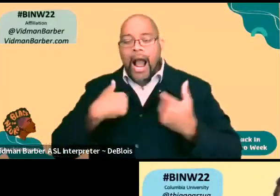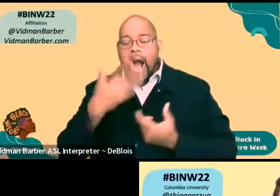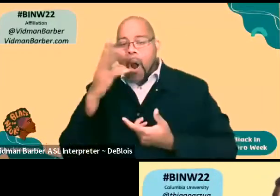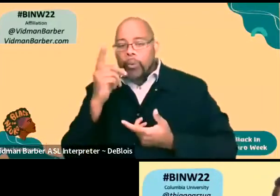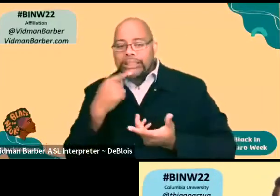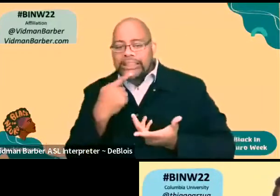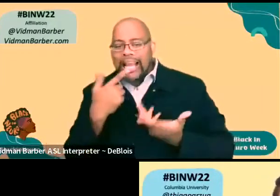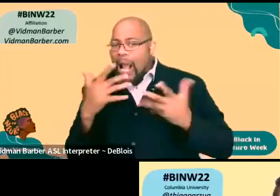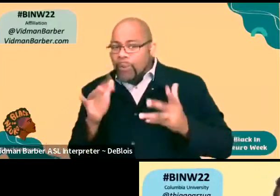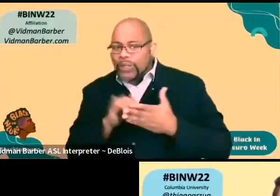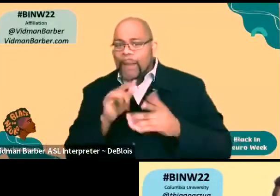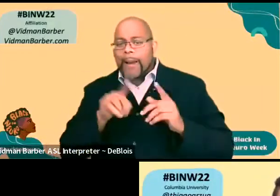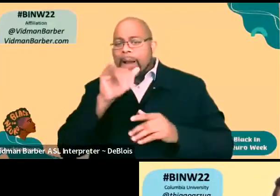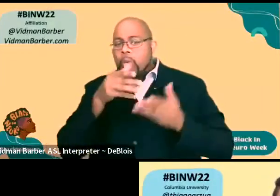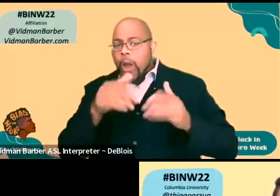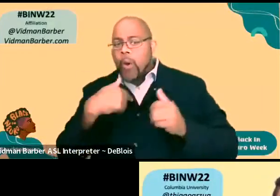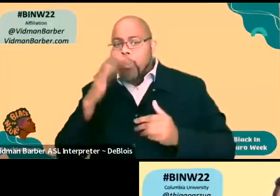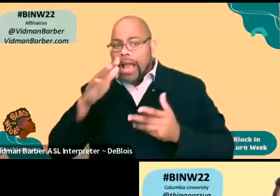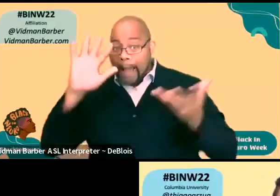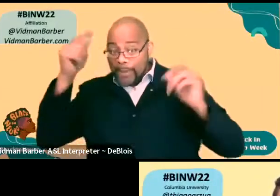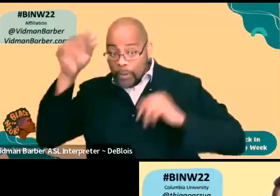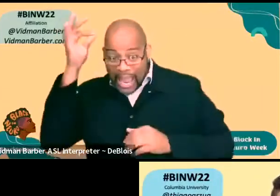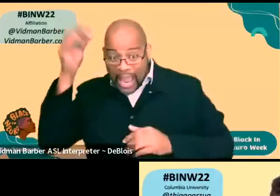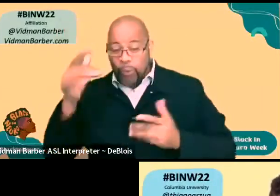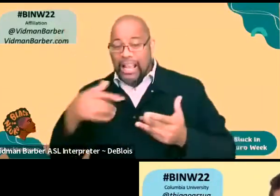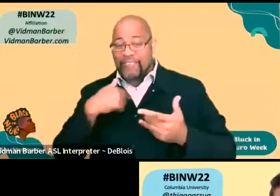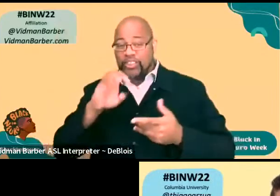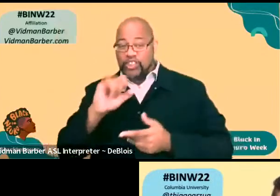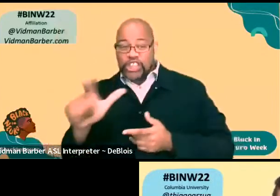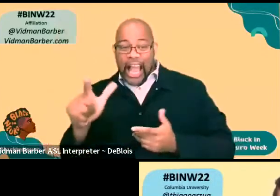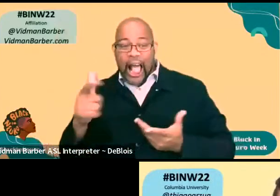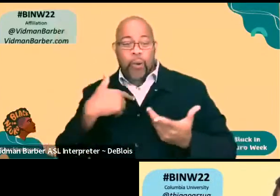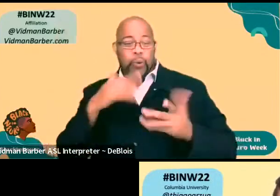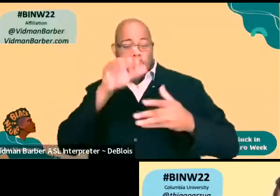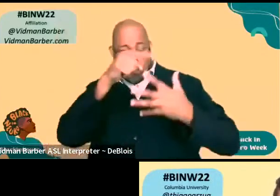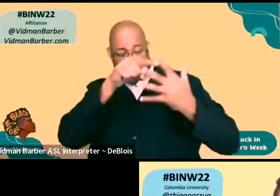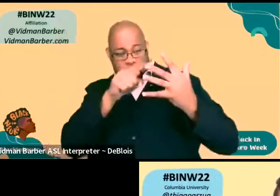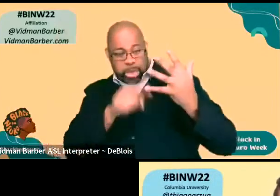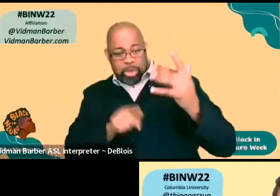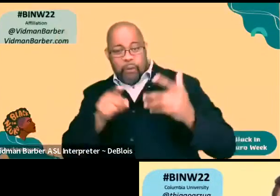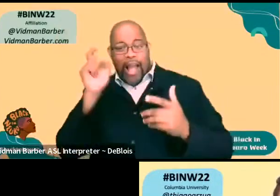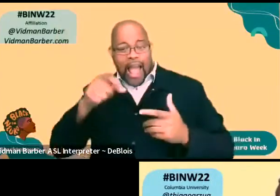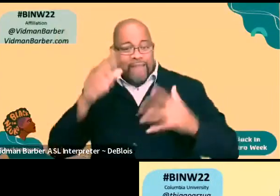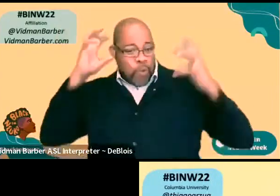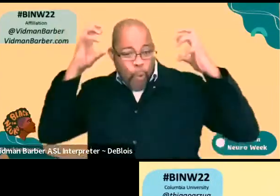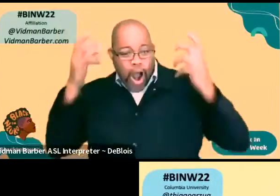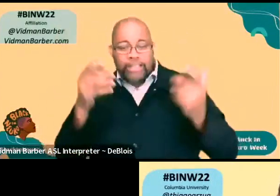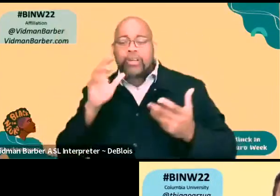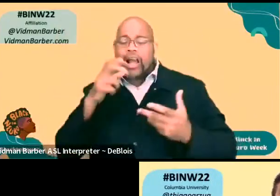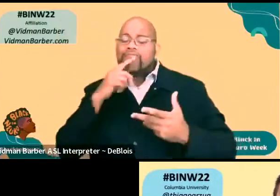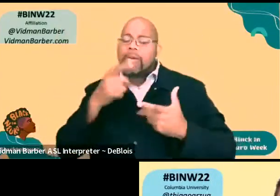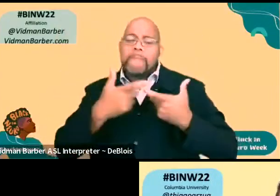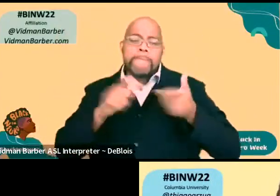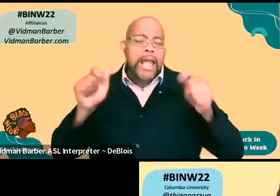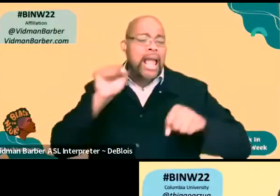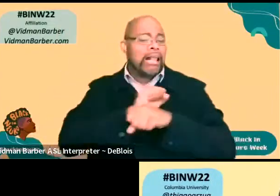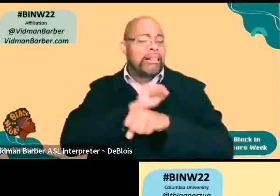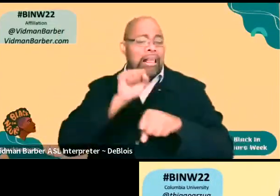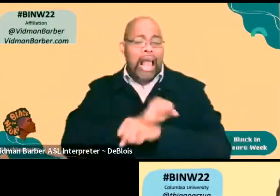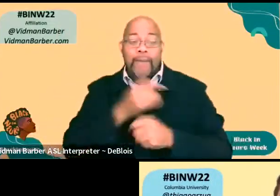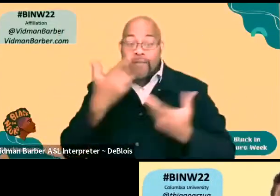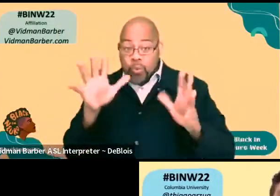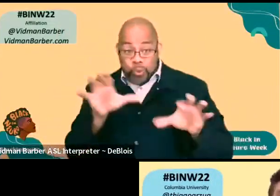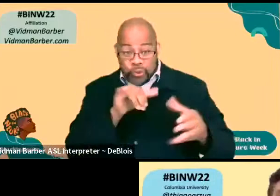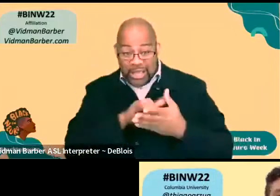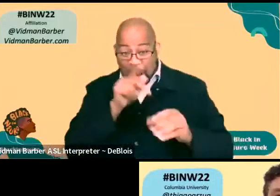say, by the way, we're going to mess up your hair. We're going to put gel in it. We're going to do all this stuff. You're going to have to wash it. It's going to be a big labor. So if you don't